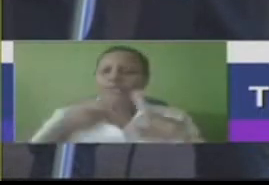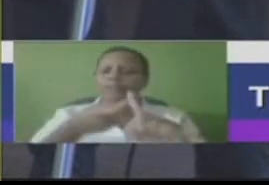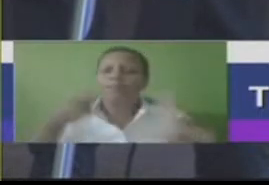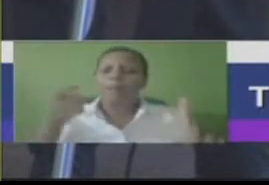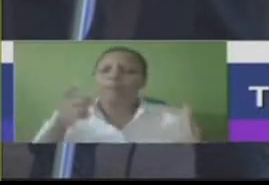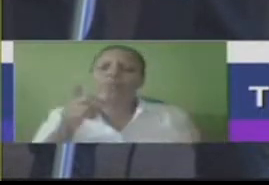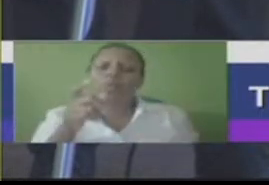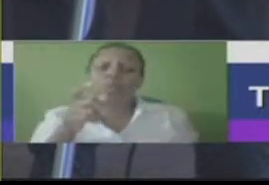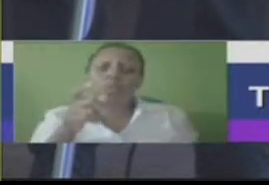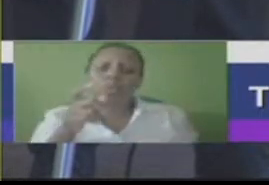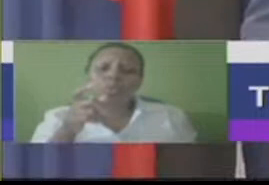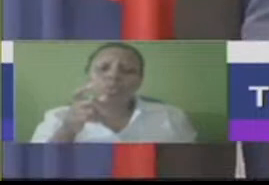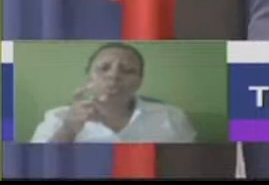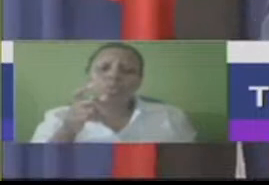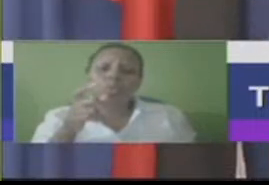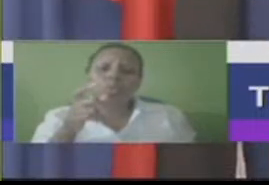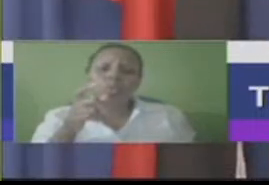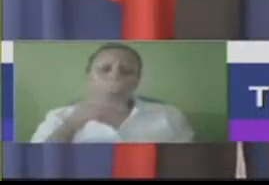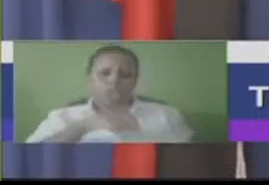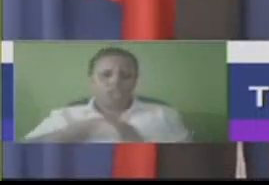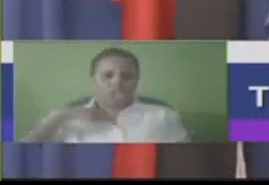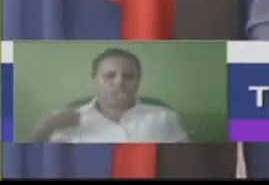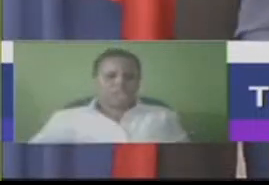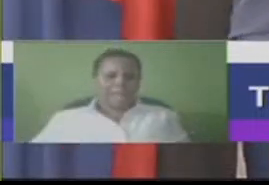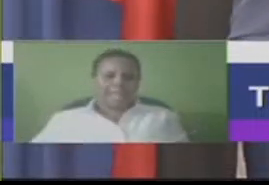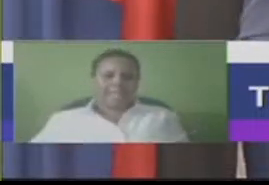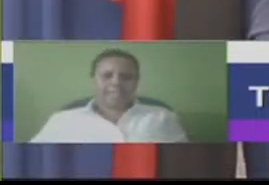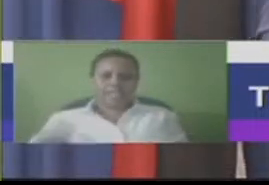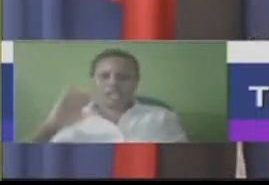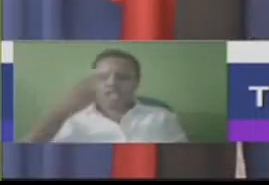A lot of them. You stop that one time.